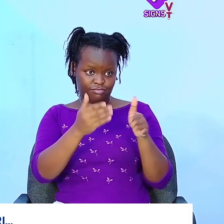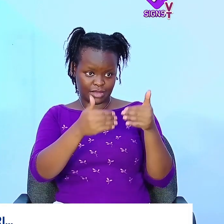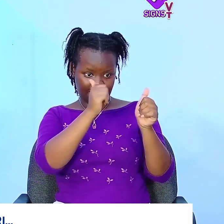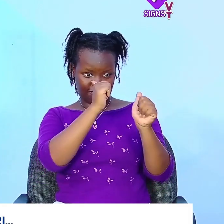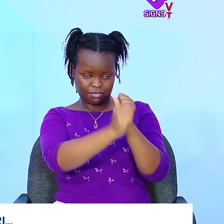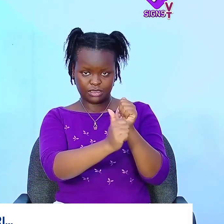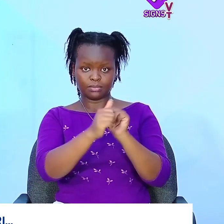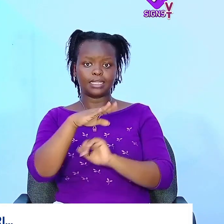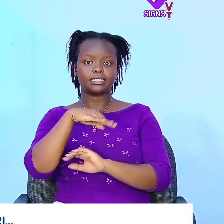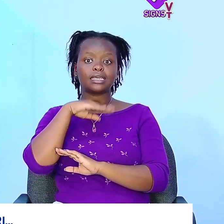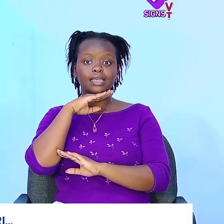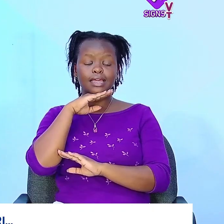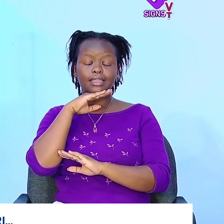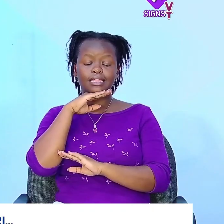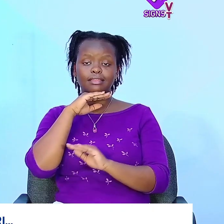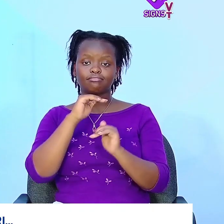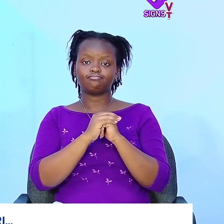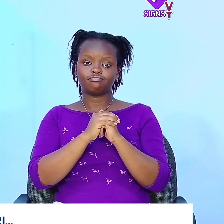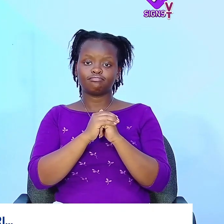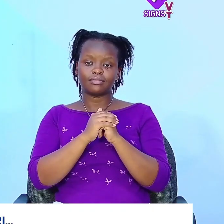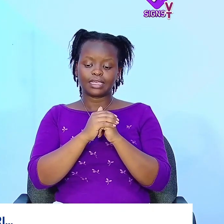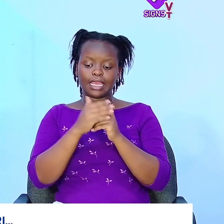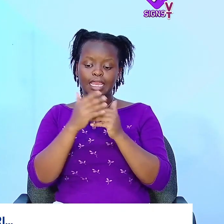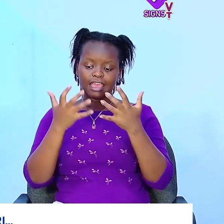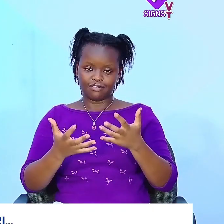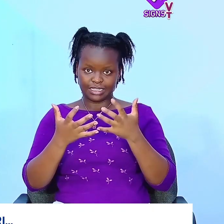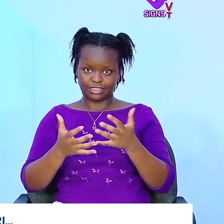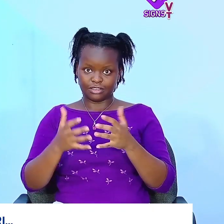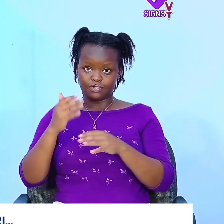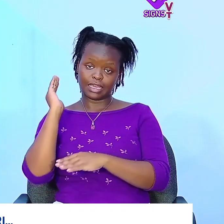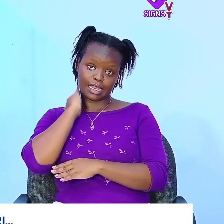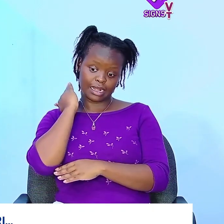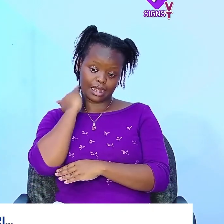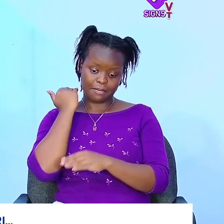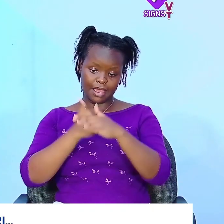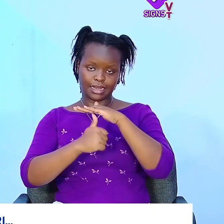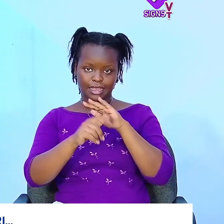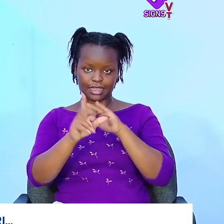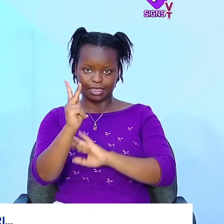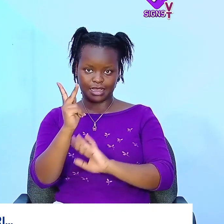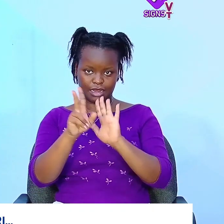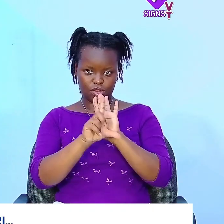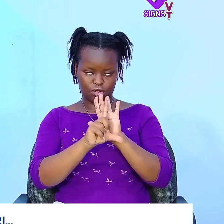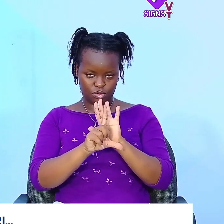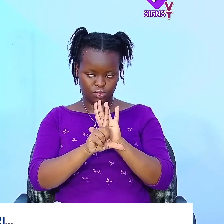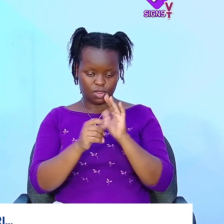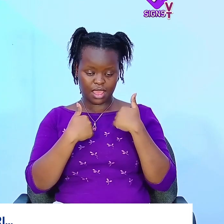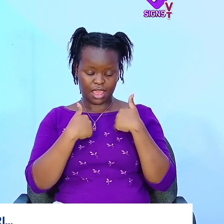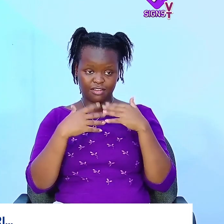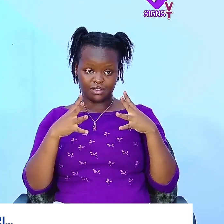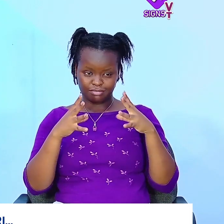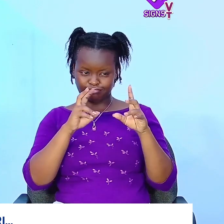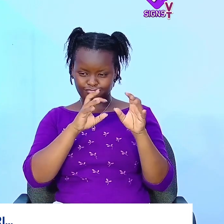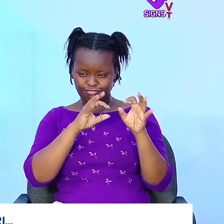penalty, reflecting the gravity of the crime under Kenyan law. The sentencing has drawn attention